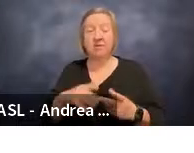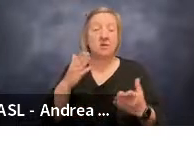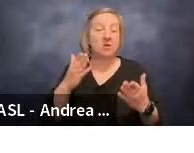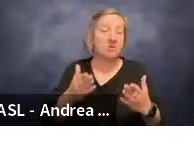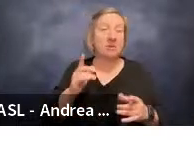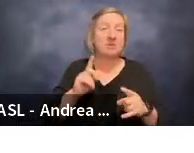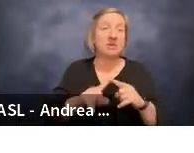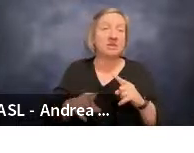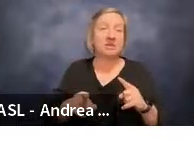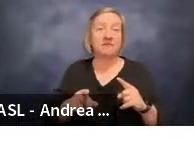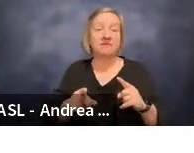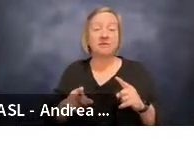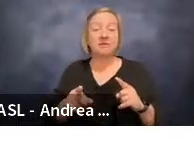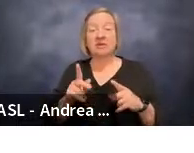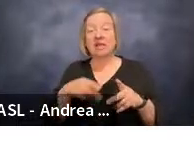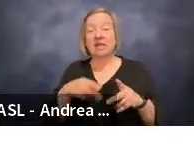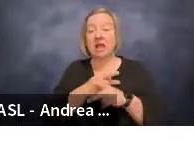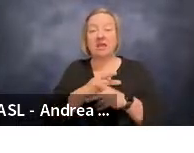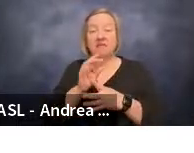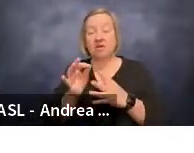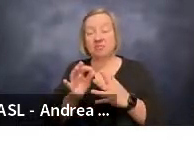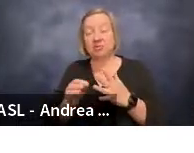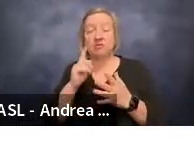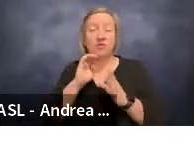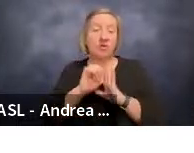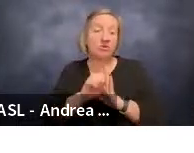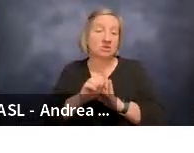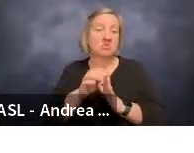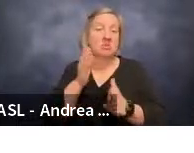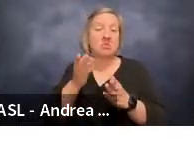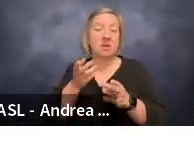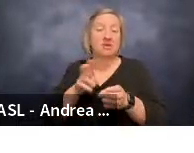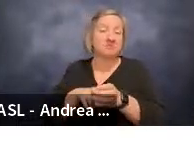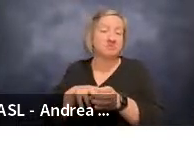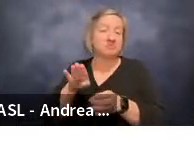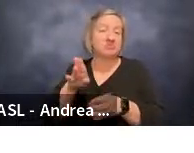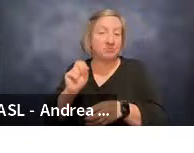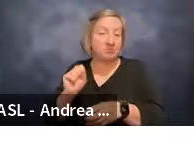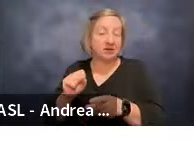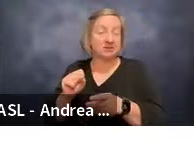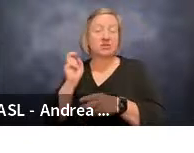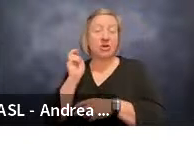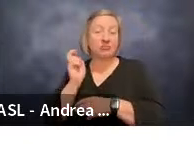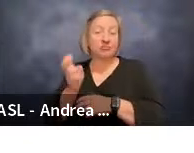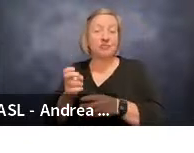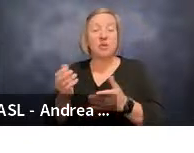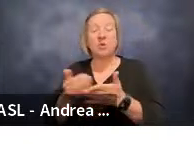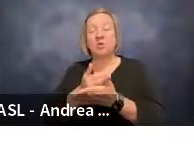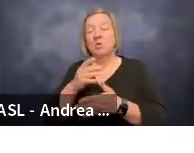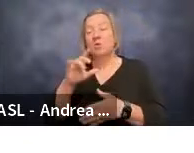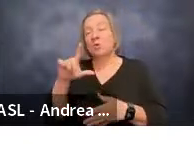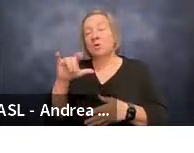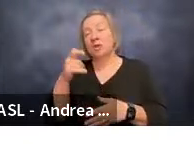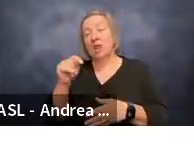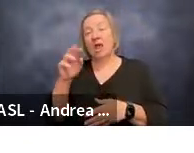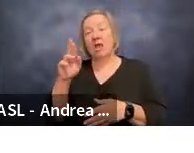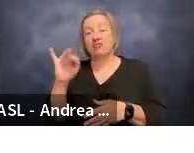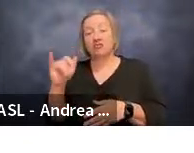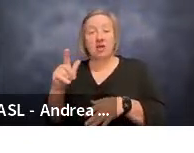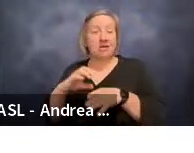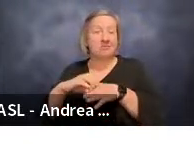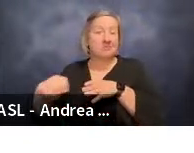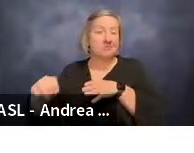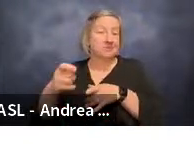different mode choice that is made. For example, taking transit or the new light rail that's going to be going across the bridge.